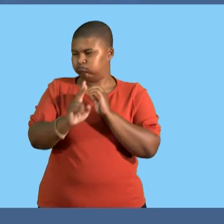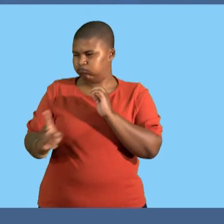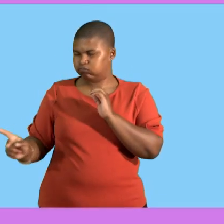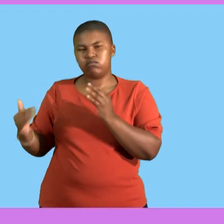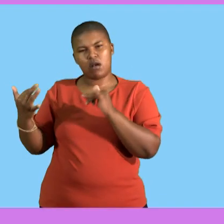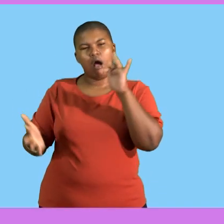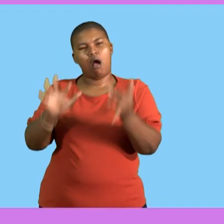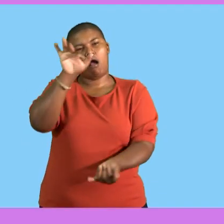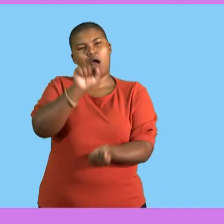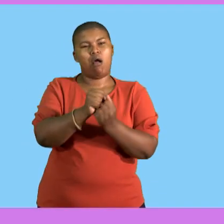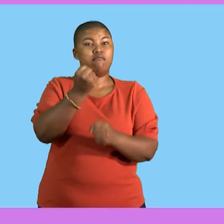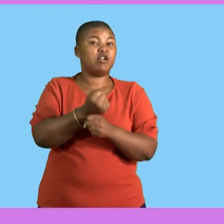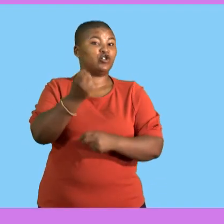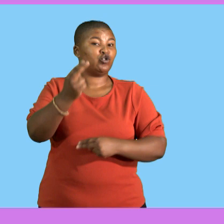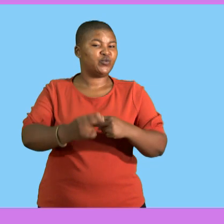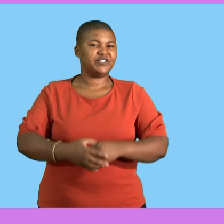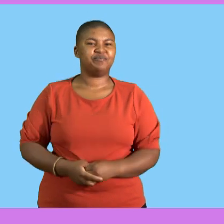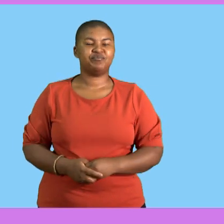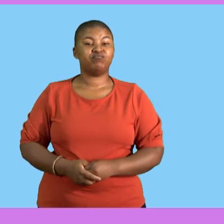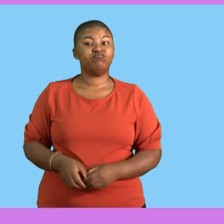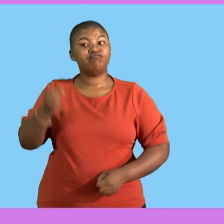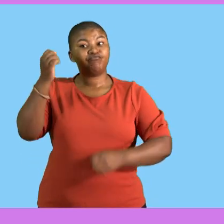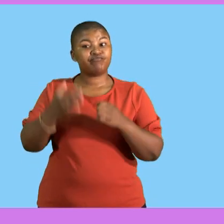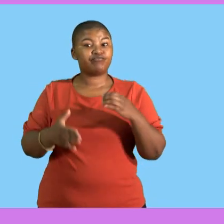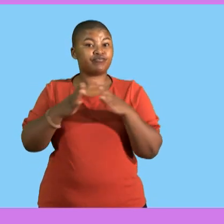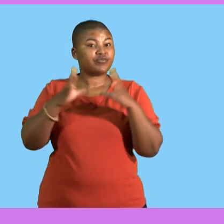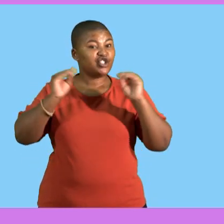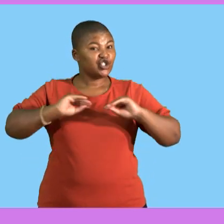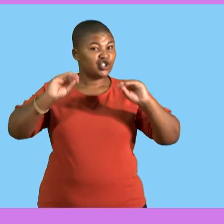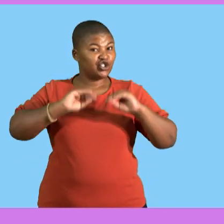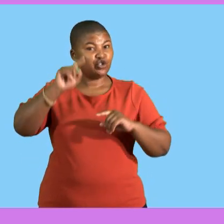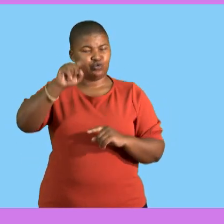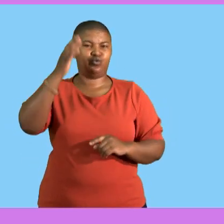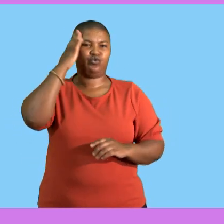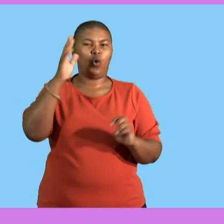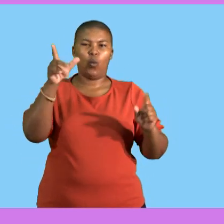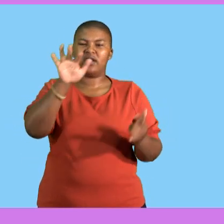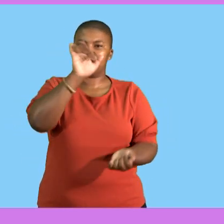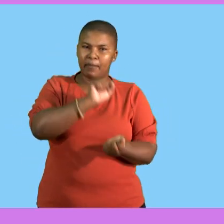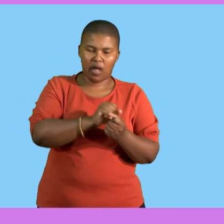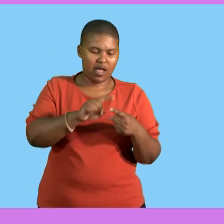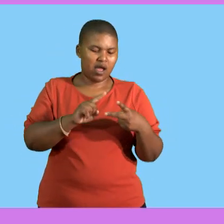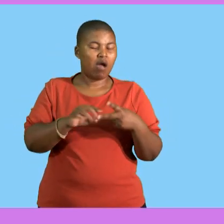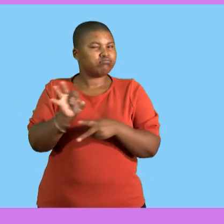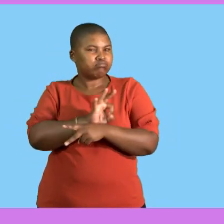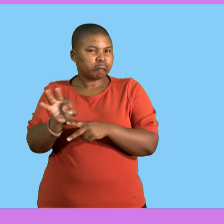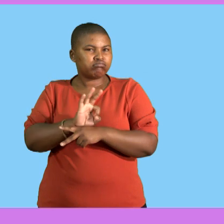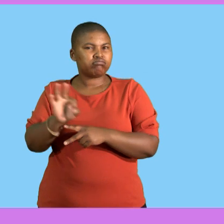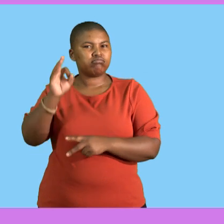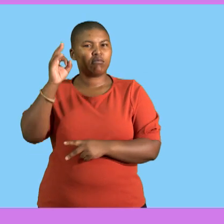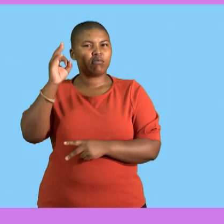information. By the end of this lesson, you should be able to summarize organized